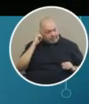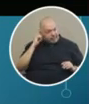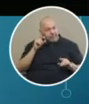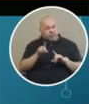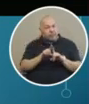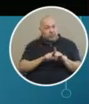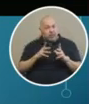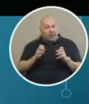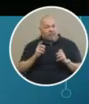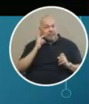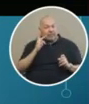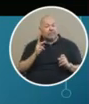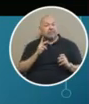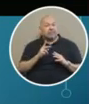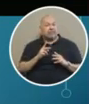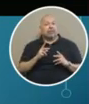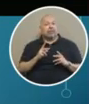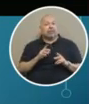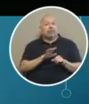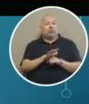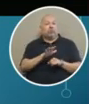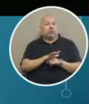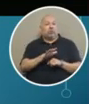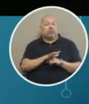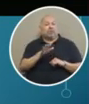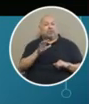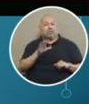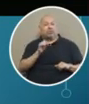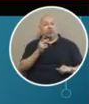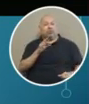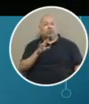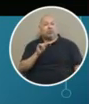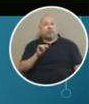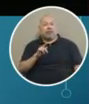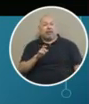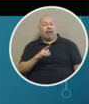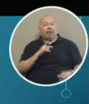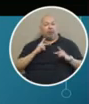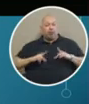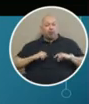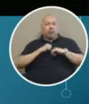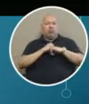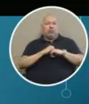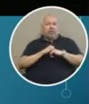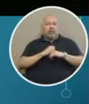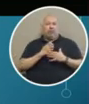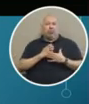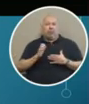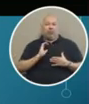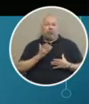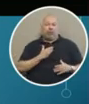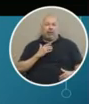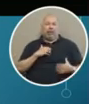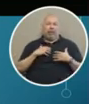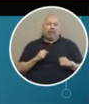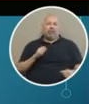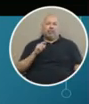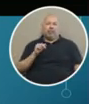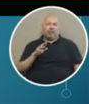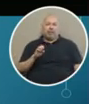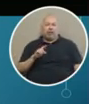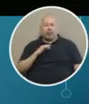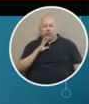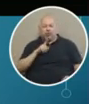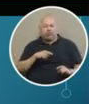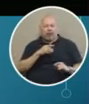We also have seen shortages with personal protective equipment for our healthcare professionals, so